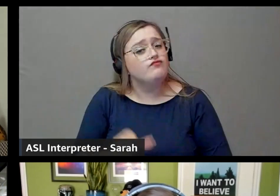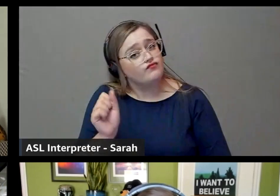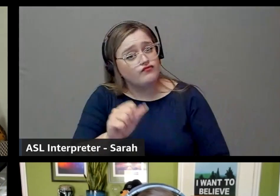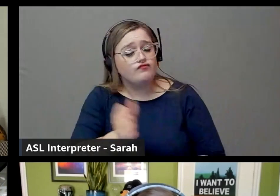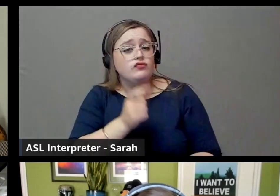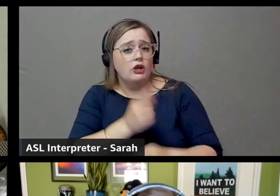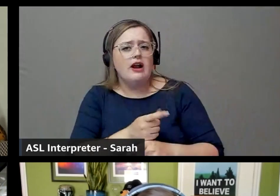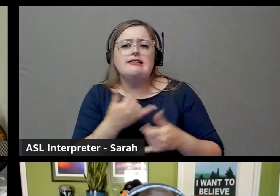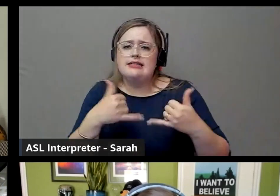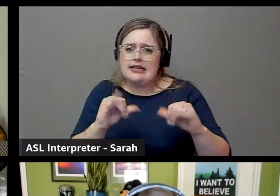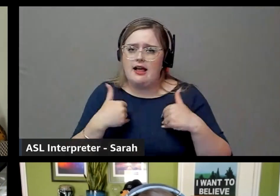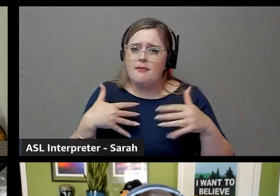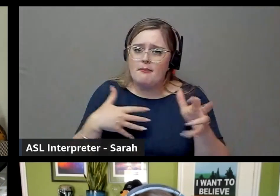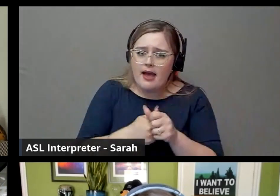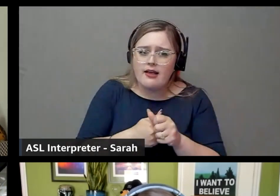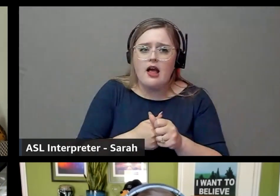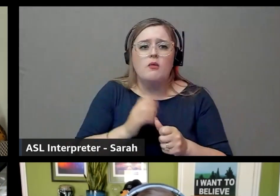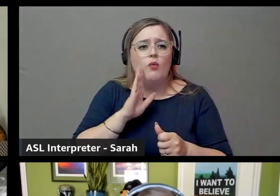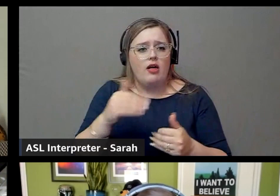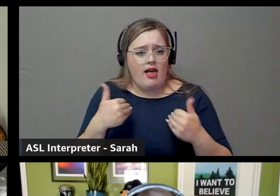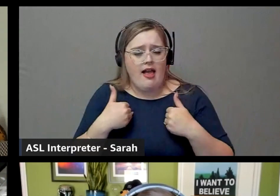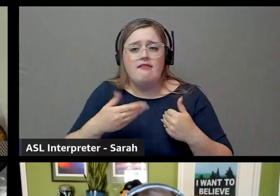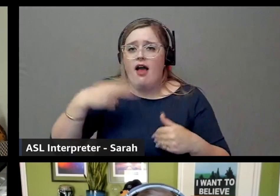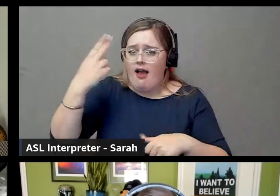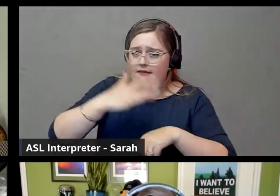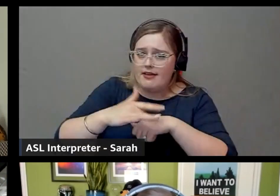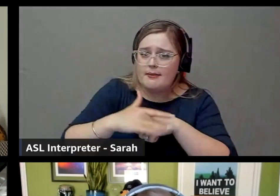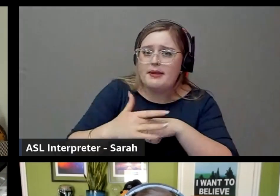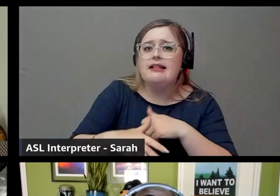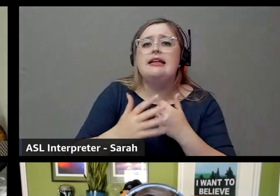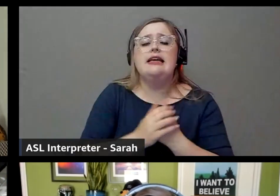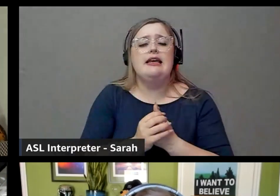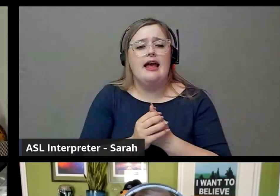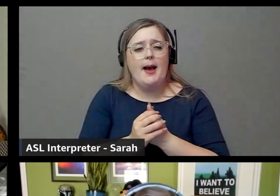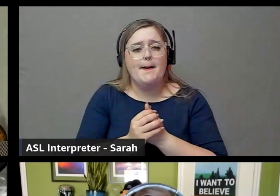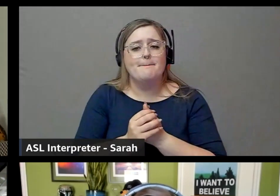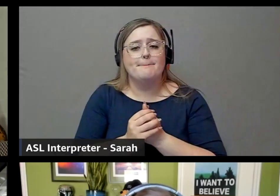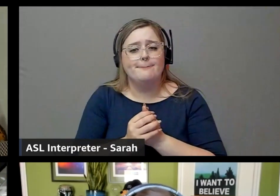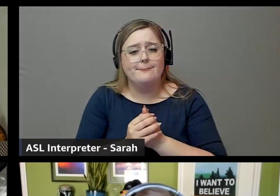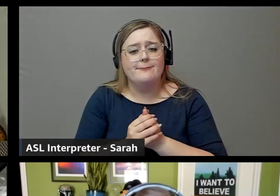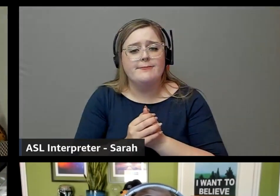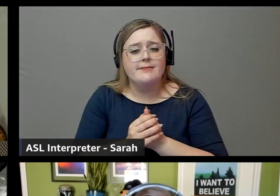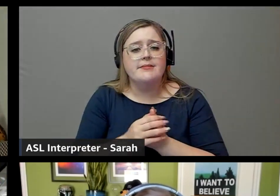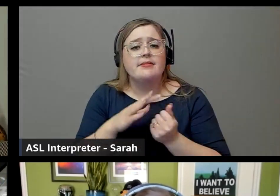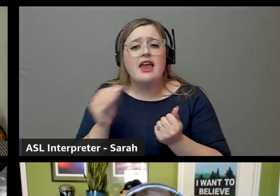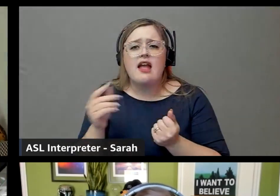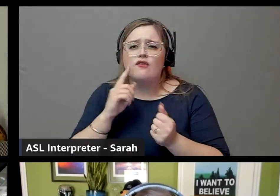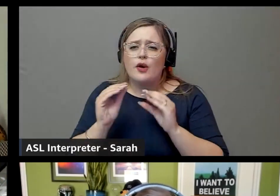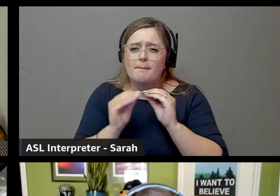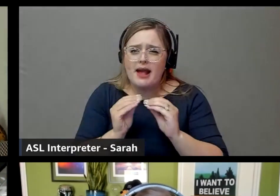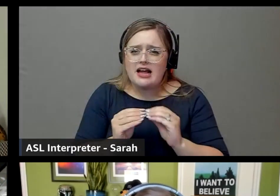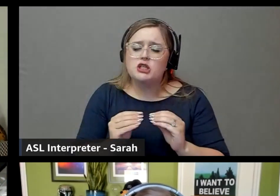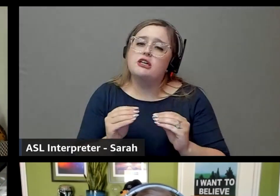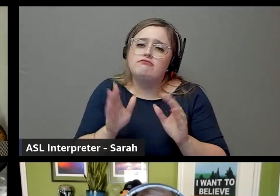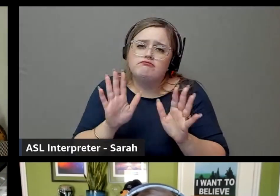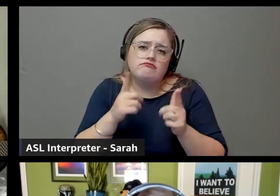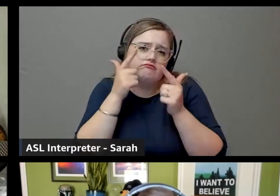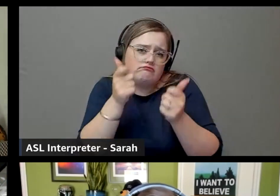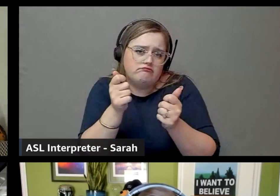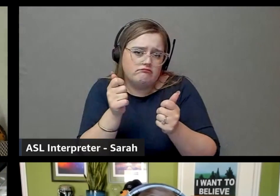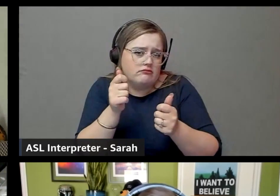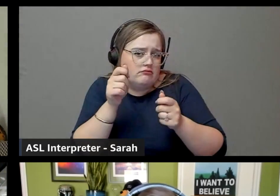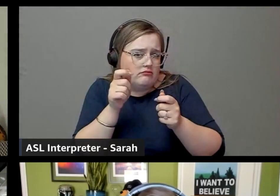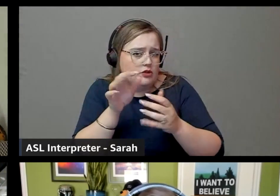get backups. You're going to get point-in-time recovery. You're going to get high availability. And then for patching, you have a choice.